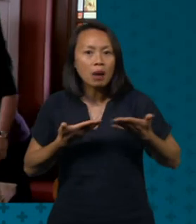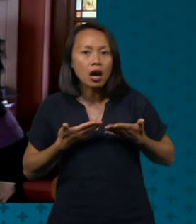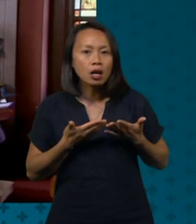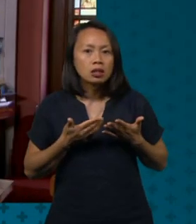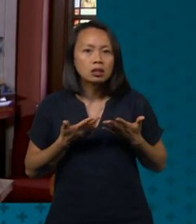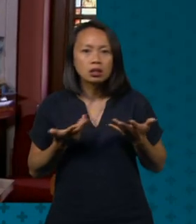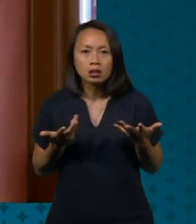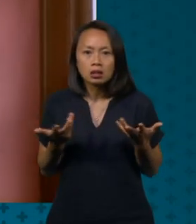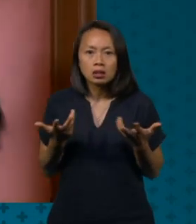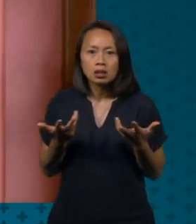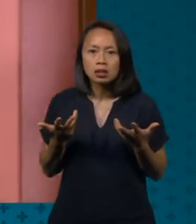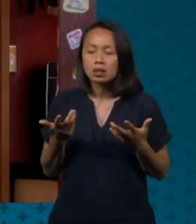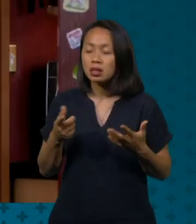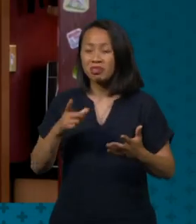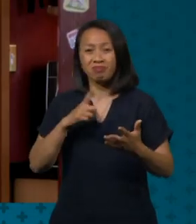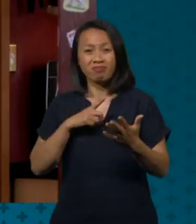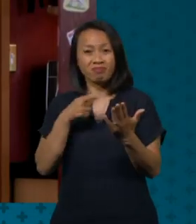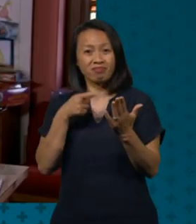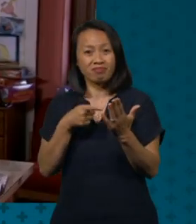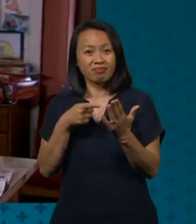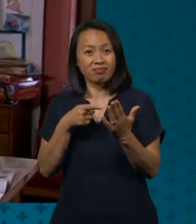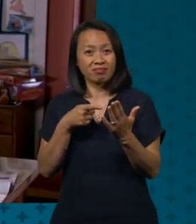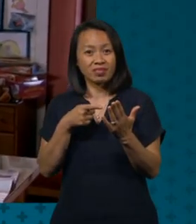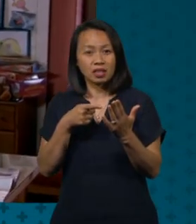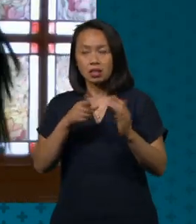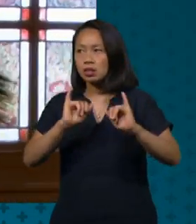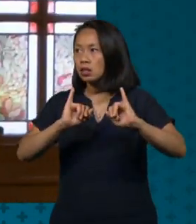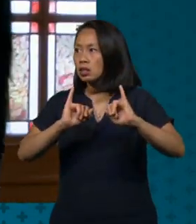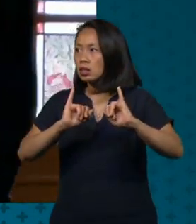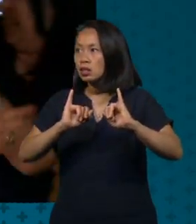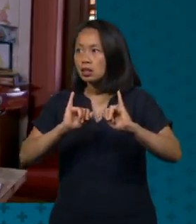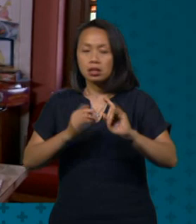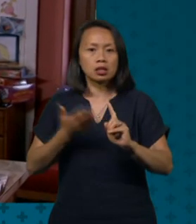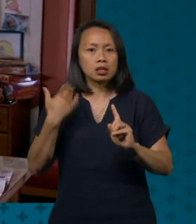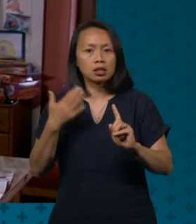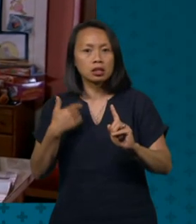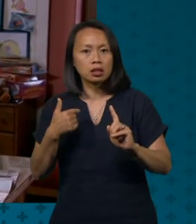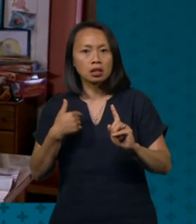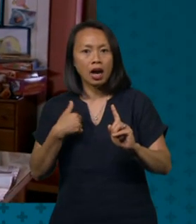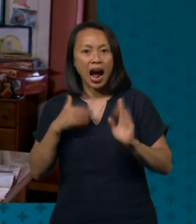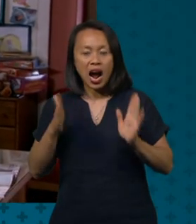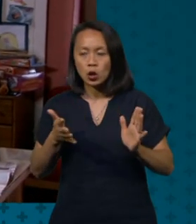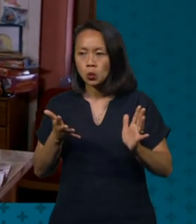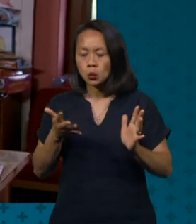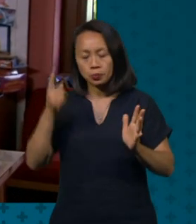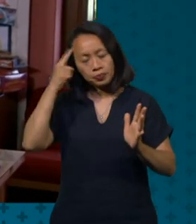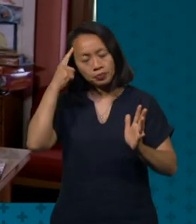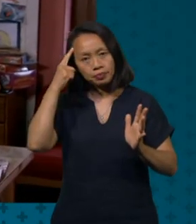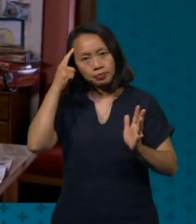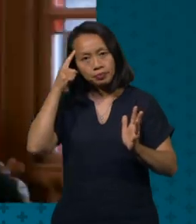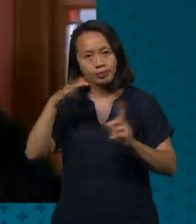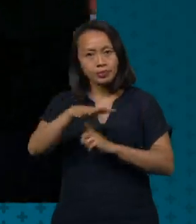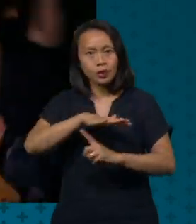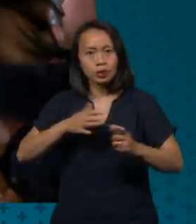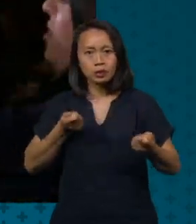Right. Because when someone is as much of a nightmare as she used to be, all I had to do in any situation is think, what would Justine